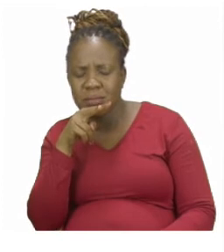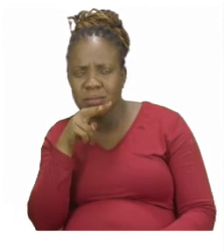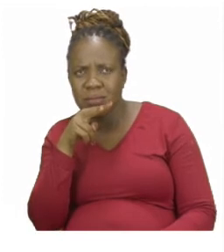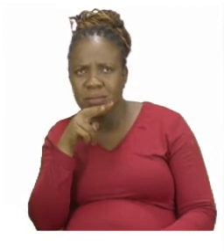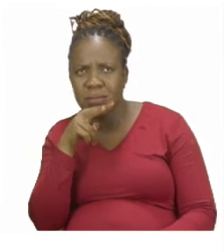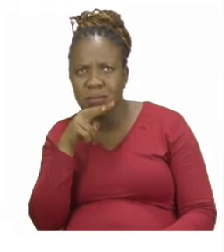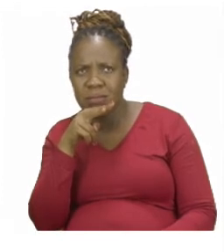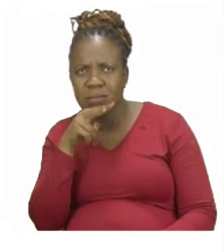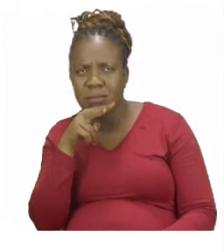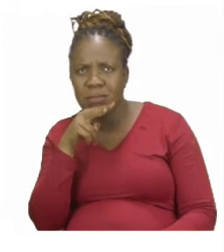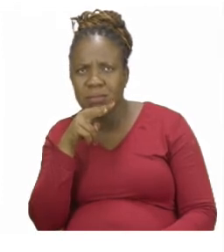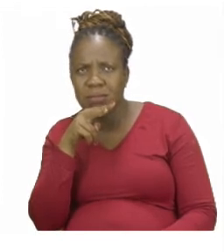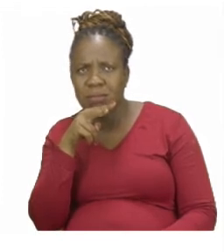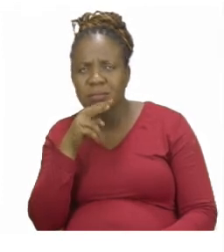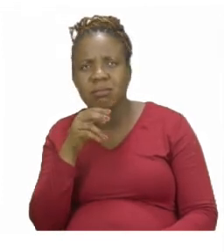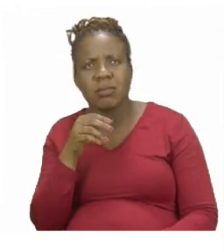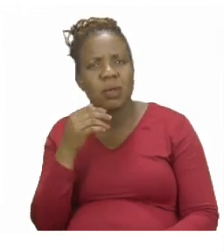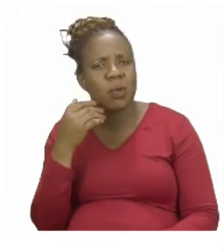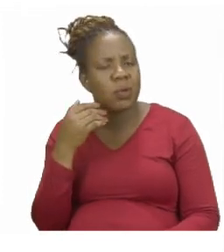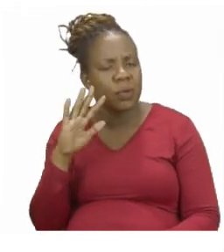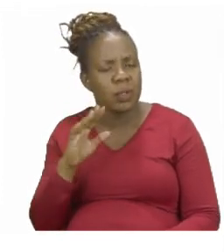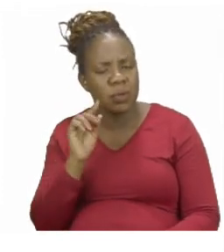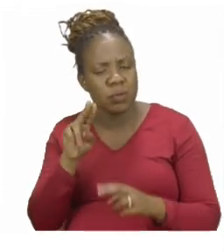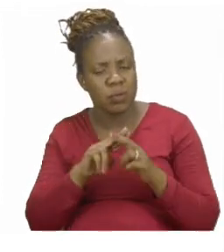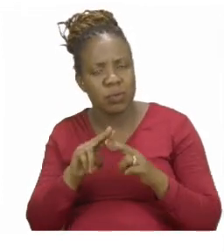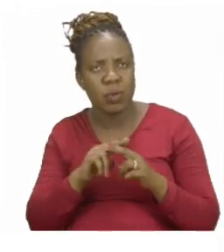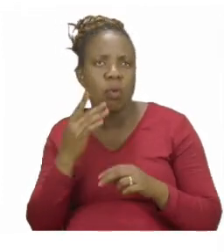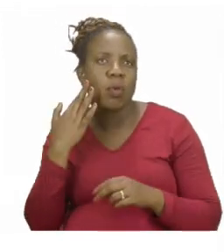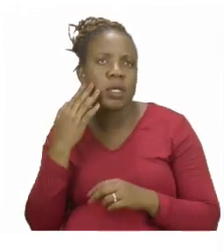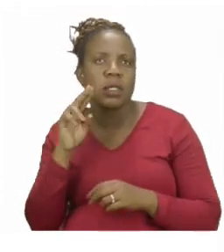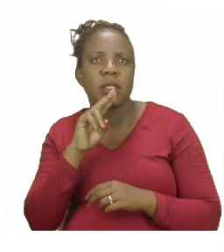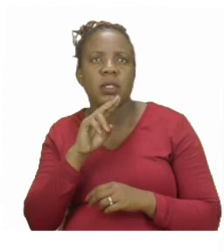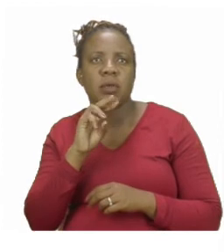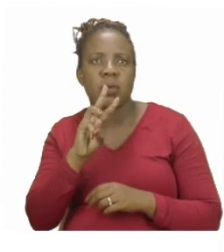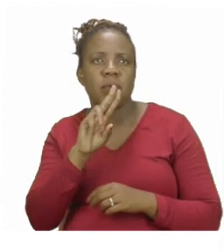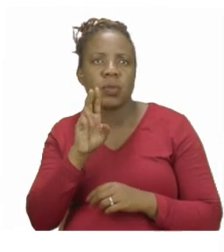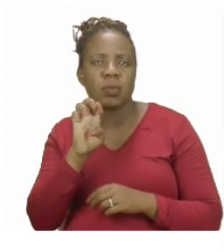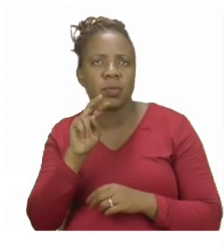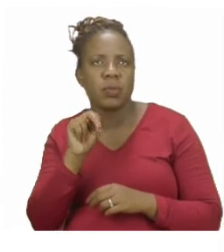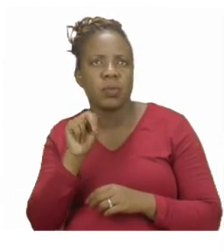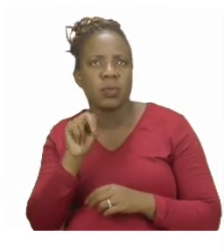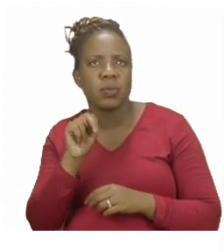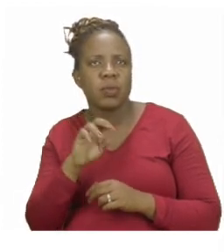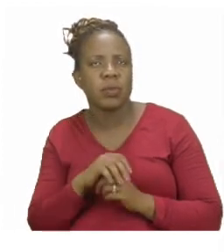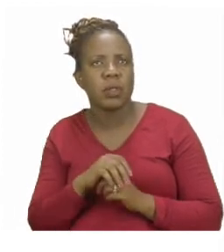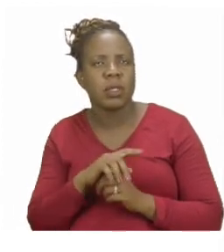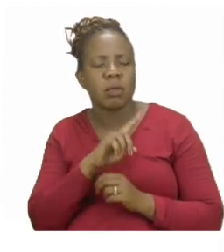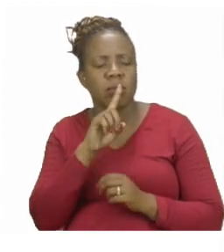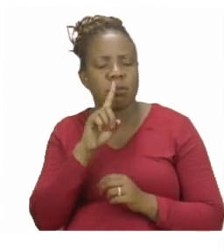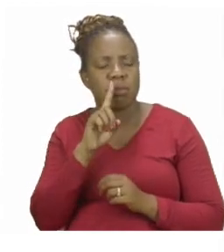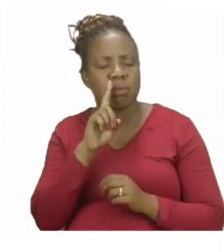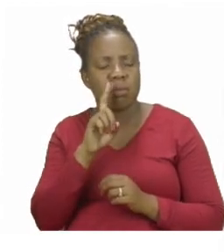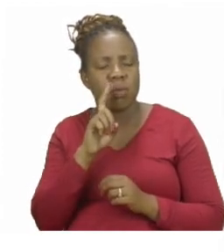want to use the word when, I can say, When do we need